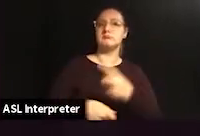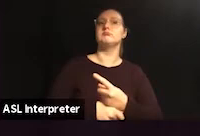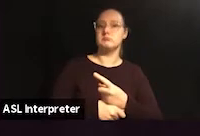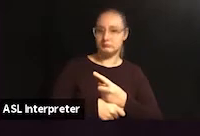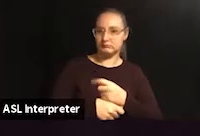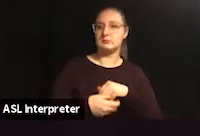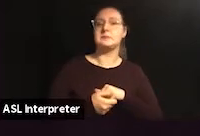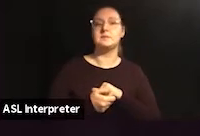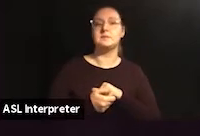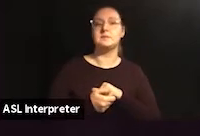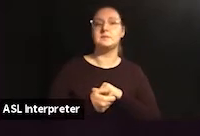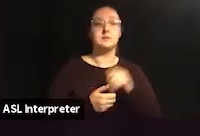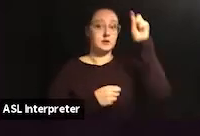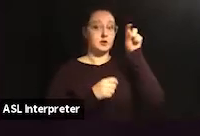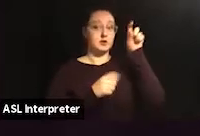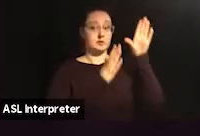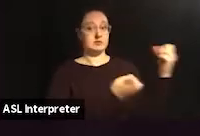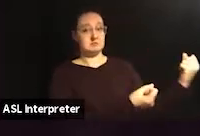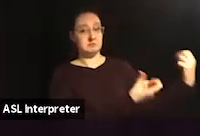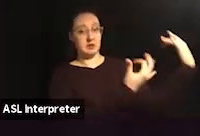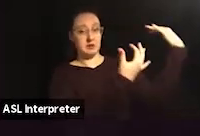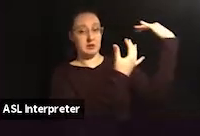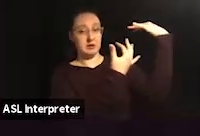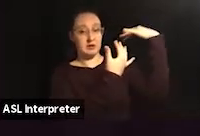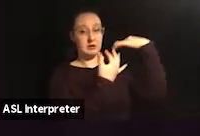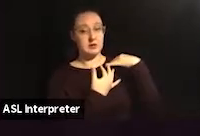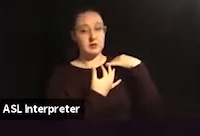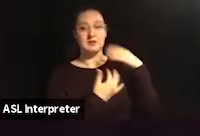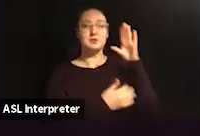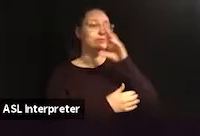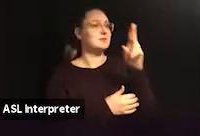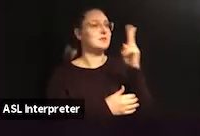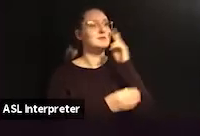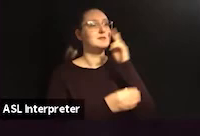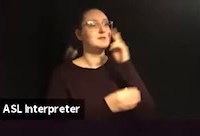the Egyptians whom you see today, you shall never see again.